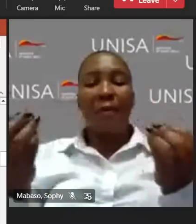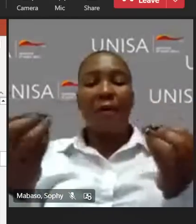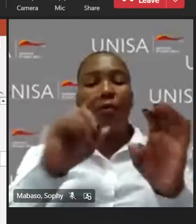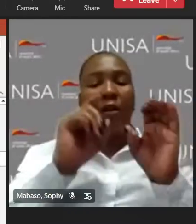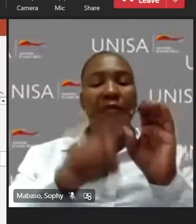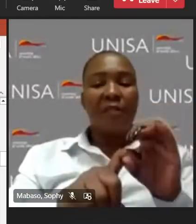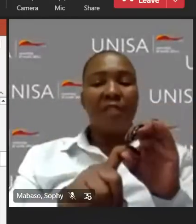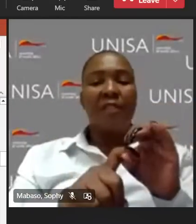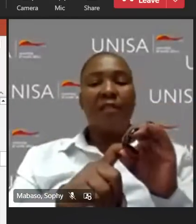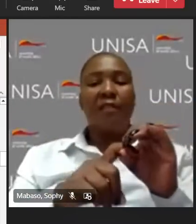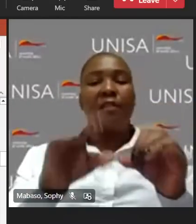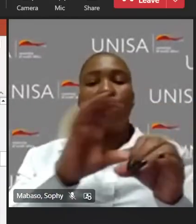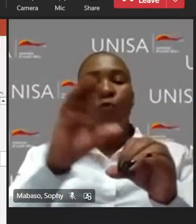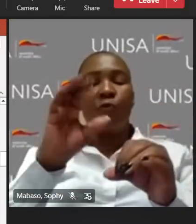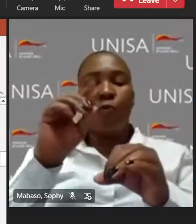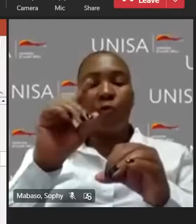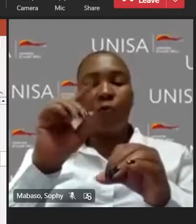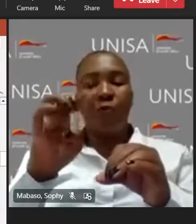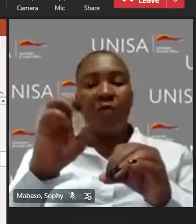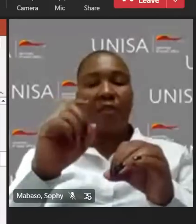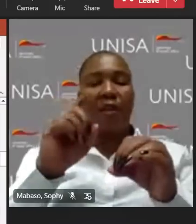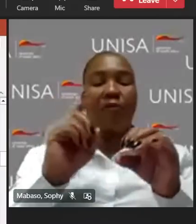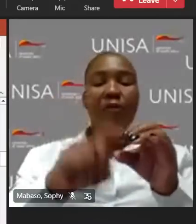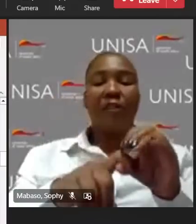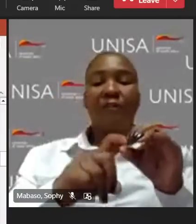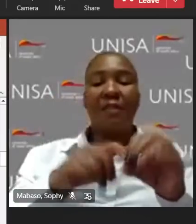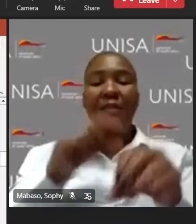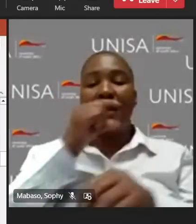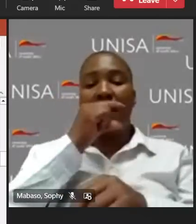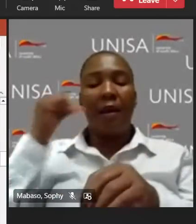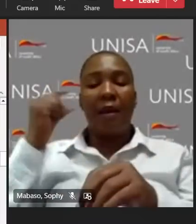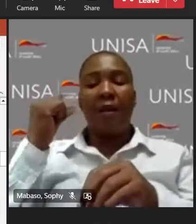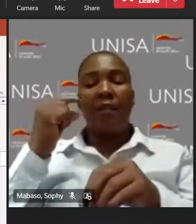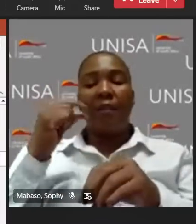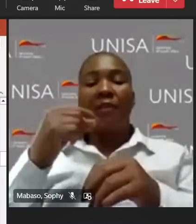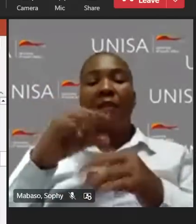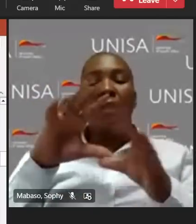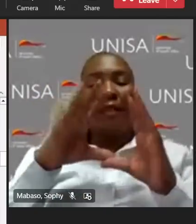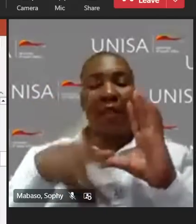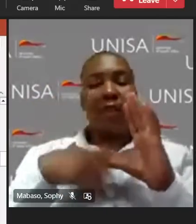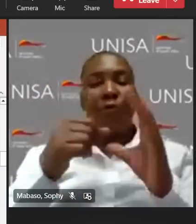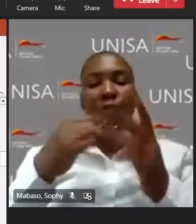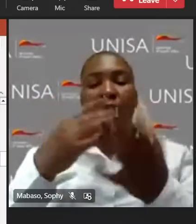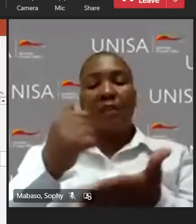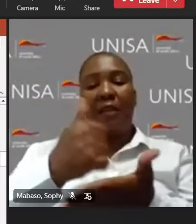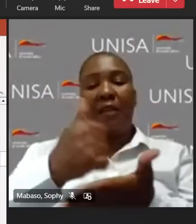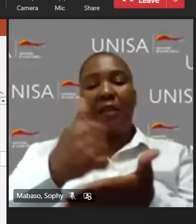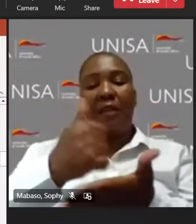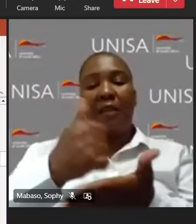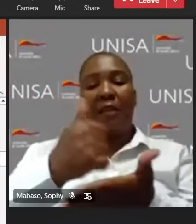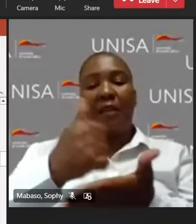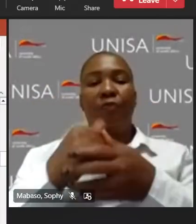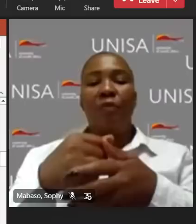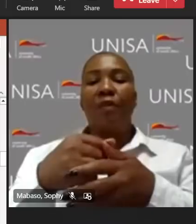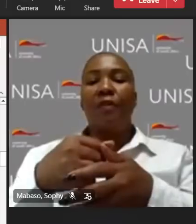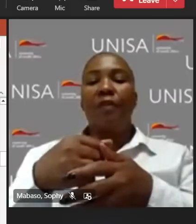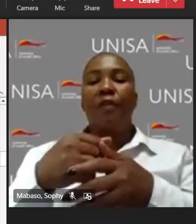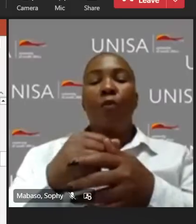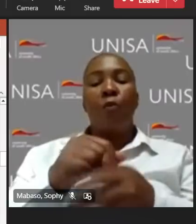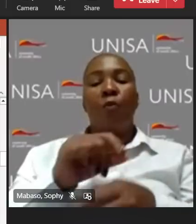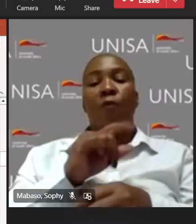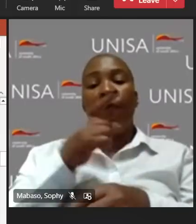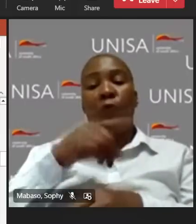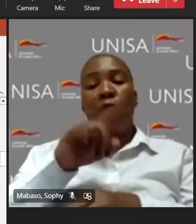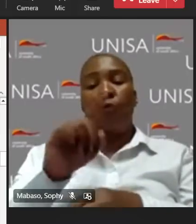qualification code, and qualification name. Then we can issue that to you so that your company can